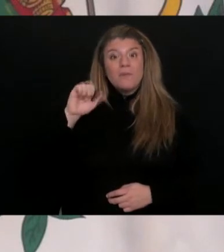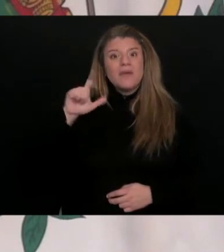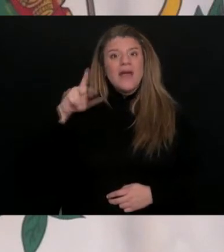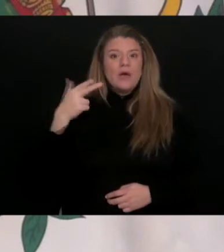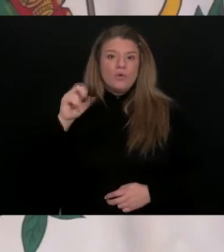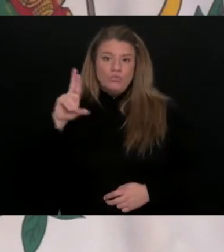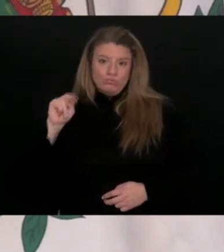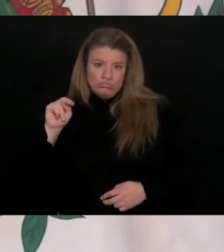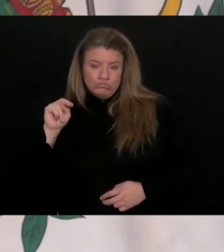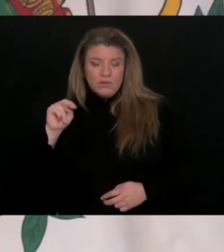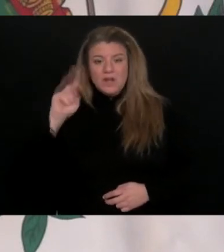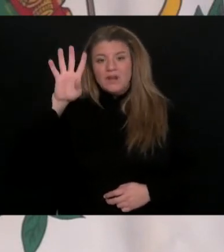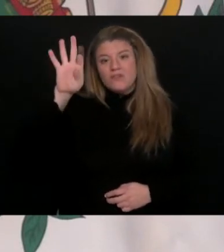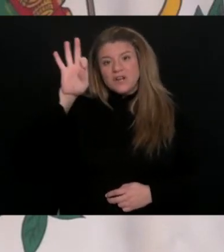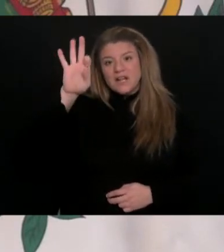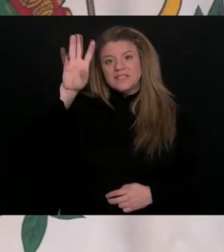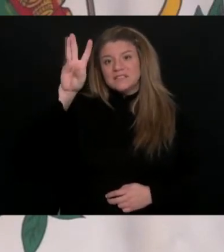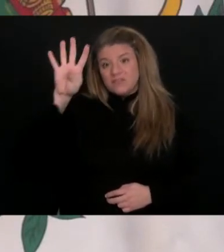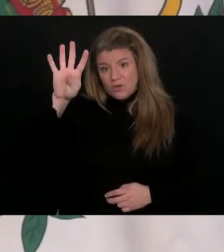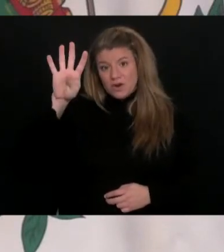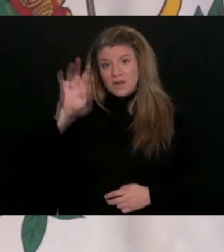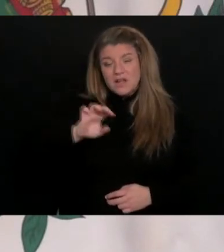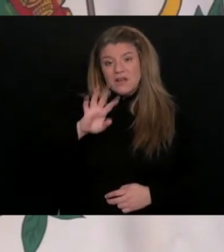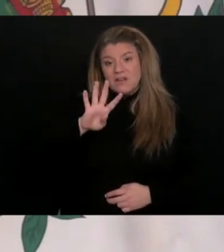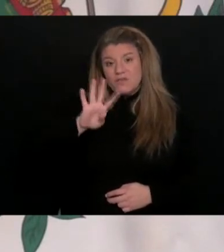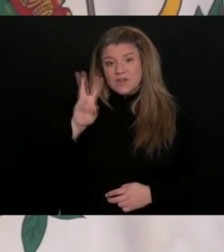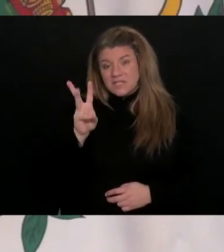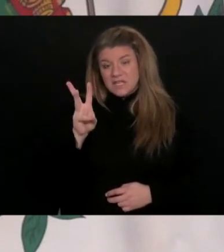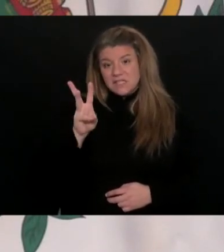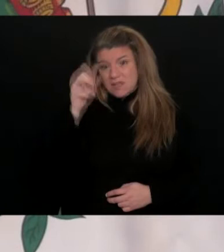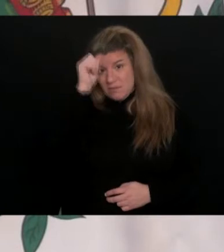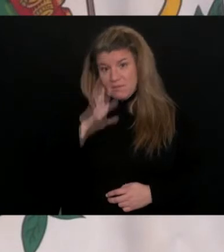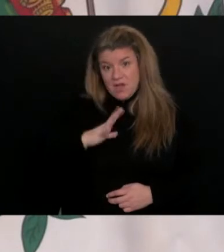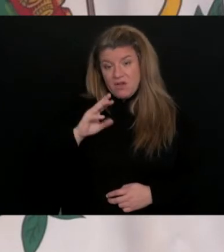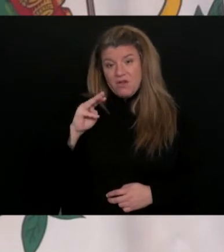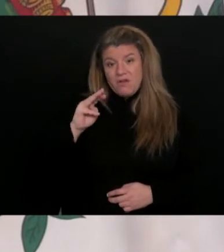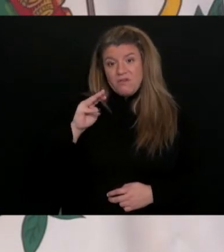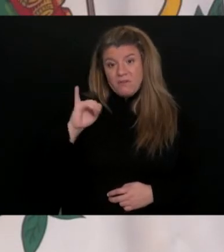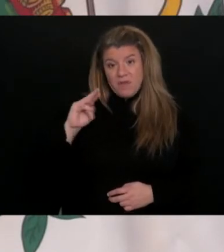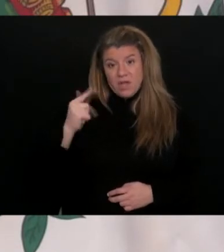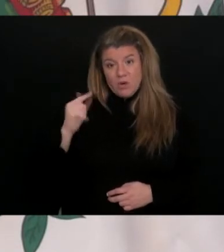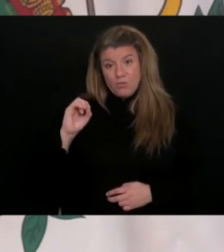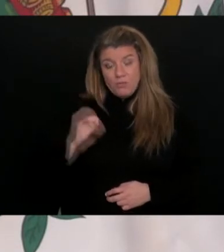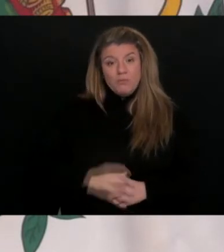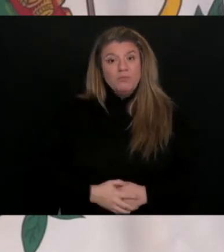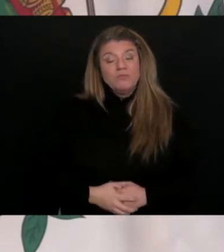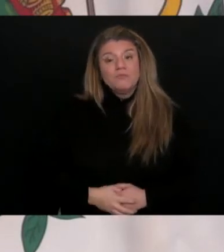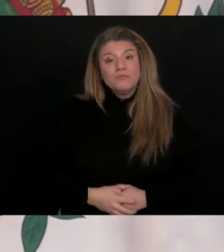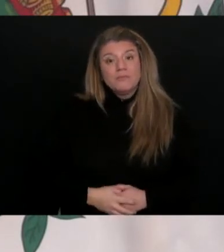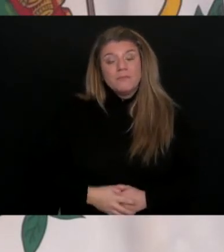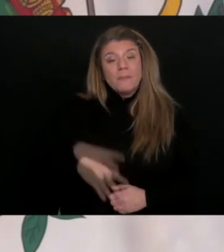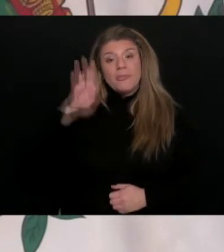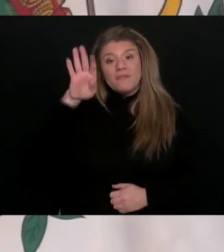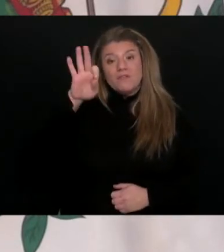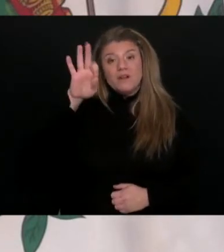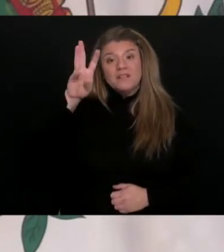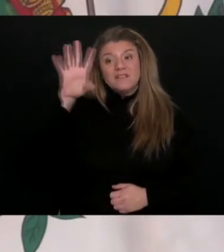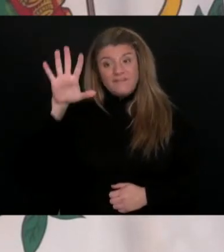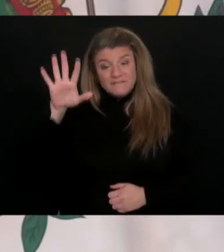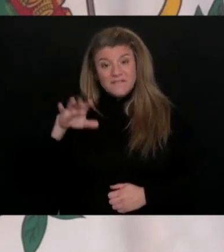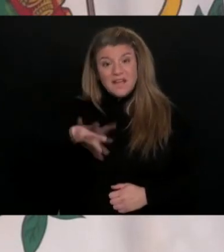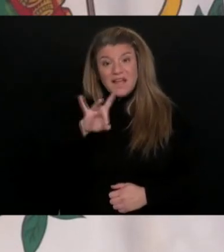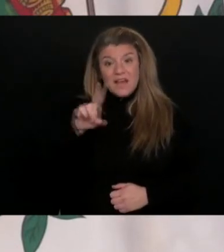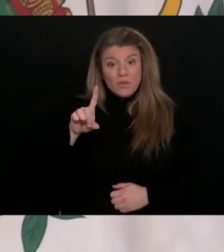County. The 4,964th death, a 46-year-old male from Mingo County. The 4,965th death,